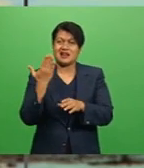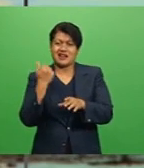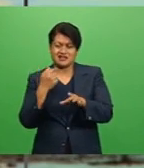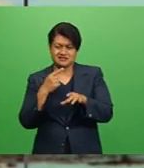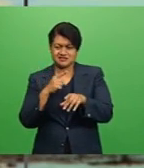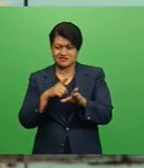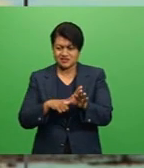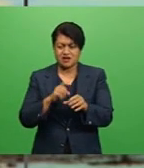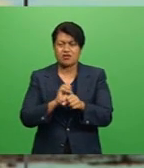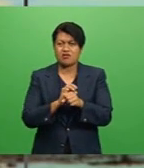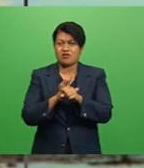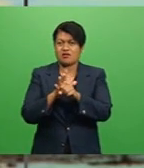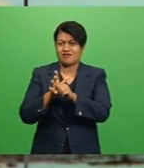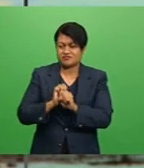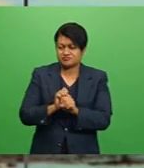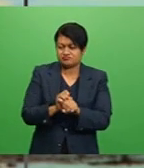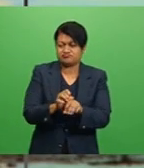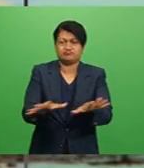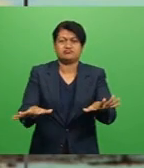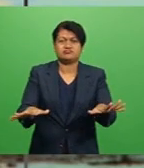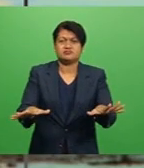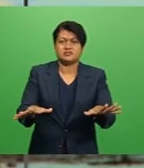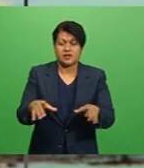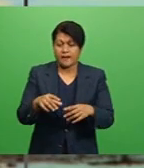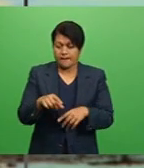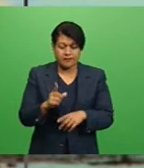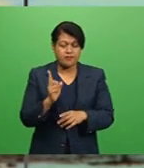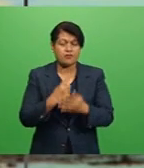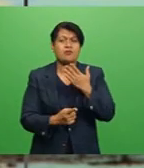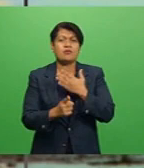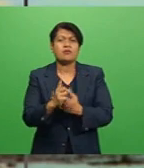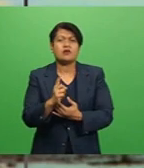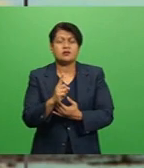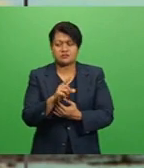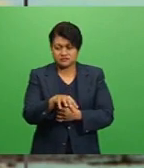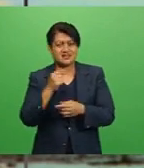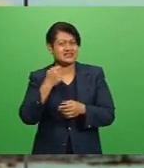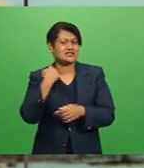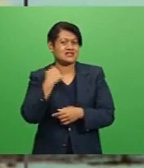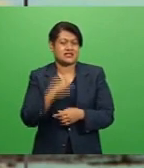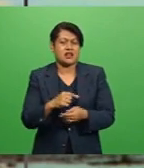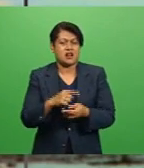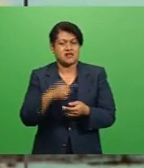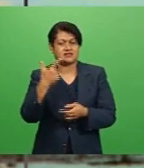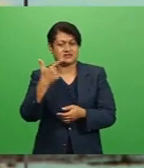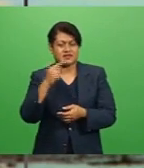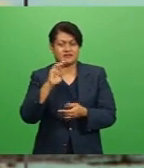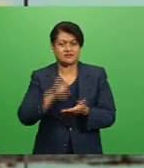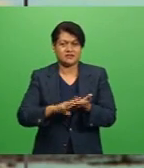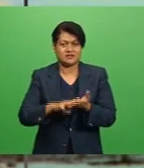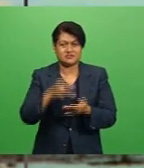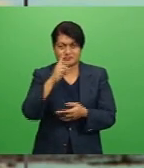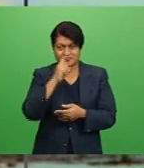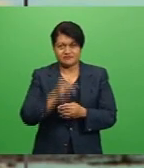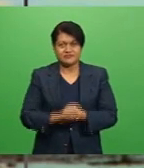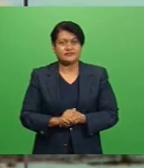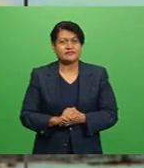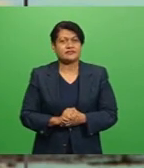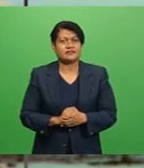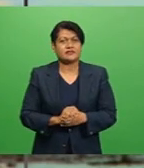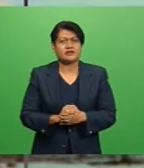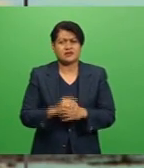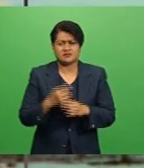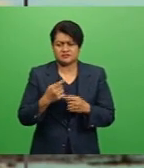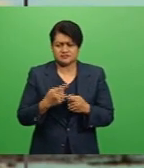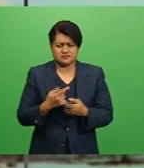outbreak. This on grounds of picking quarrels and provoking trouble, her lawyer said. And it's been a while since we got to watch